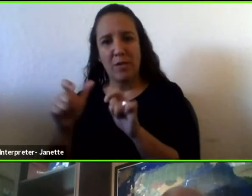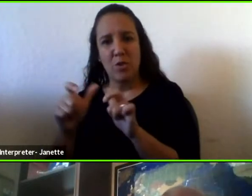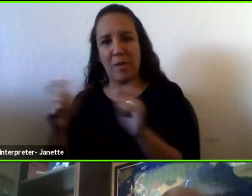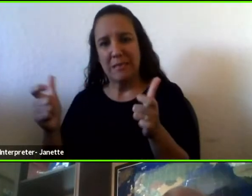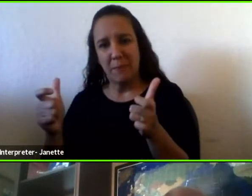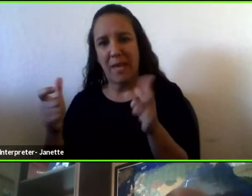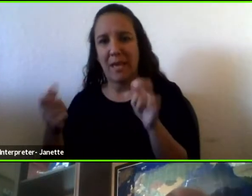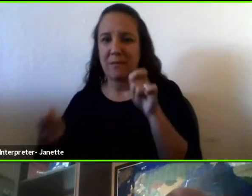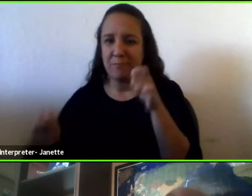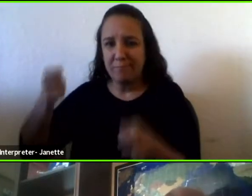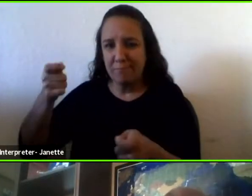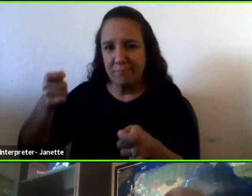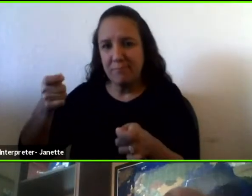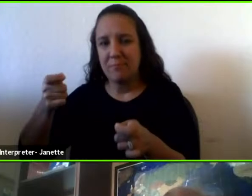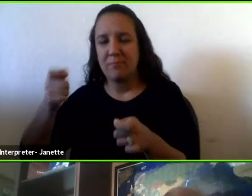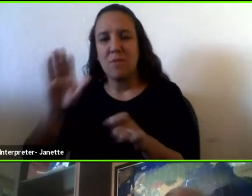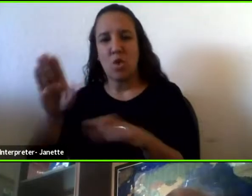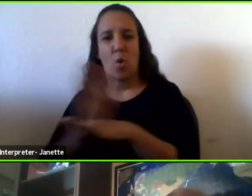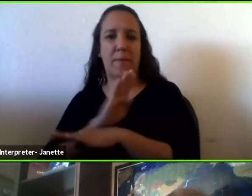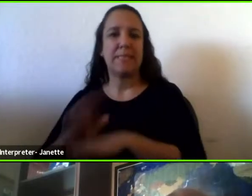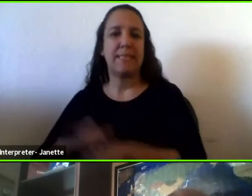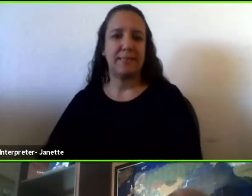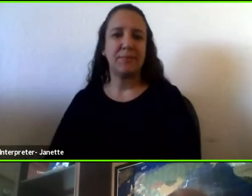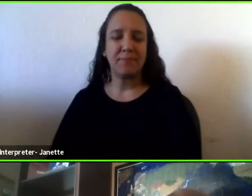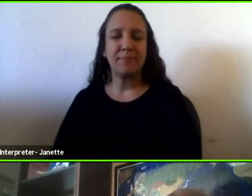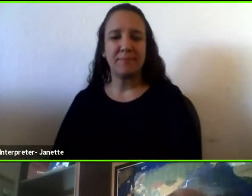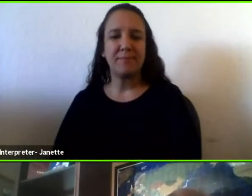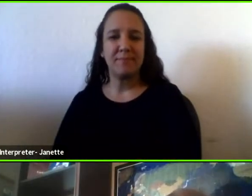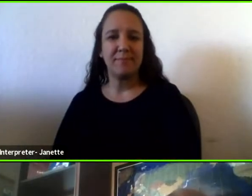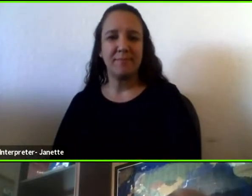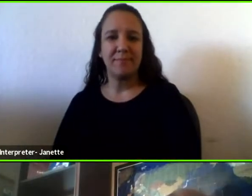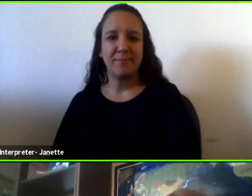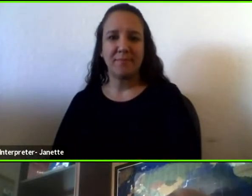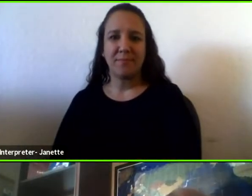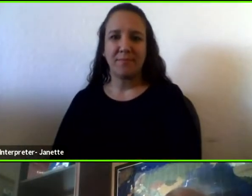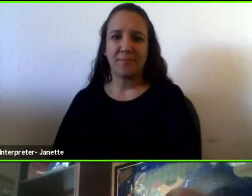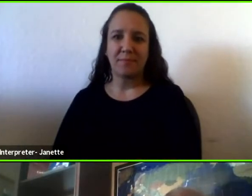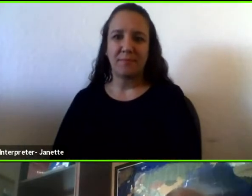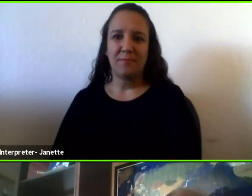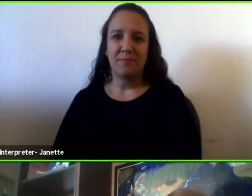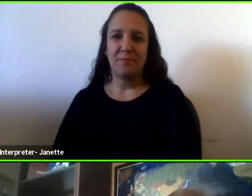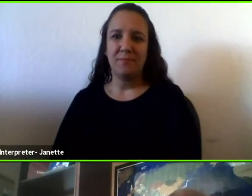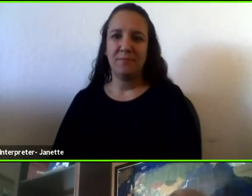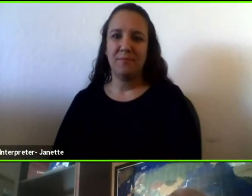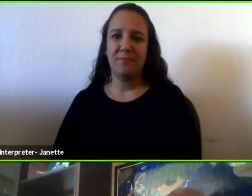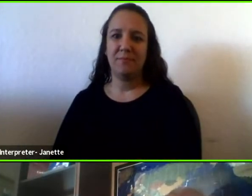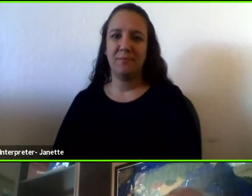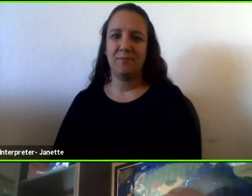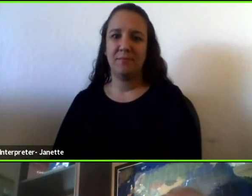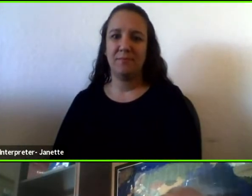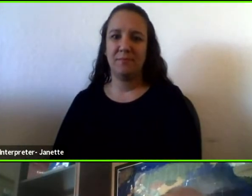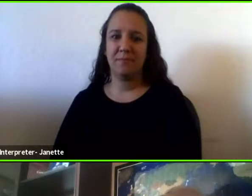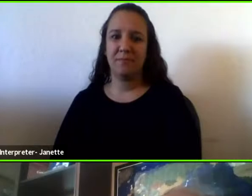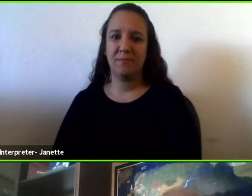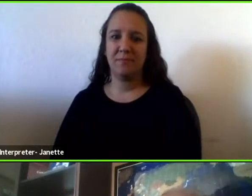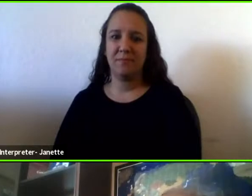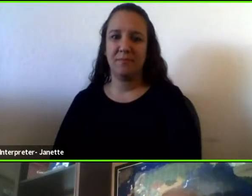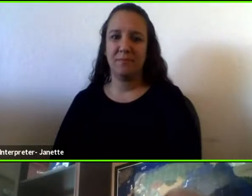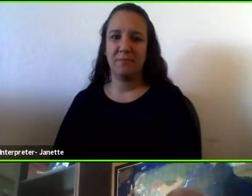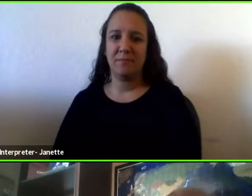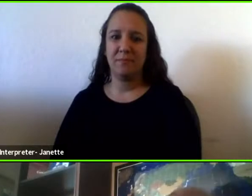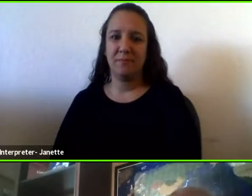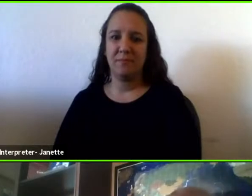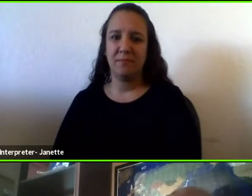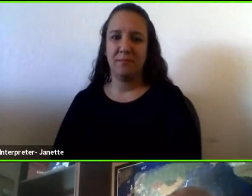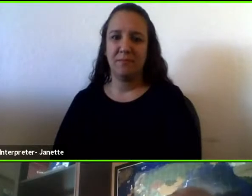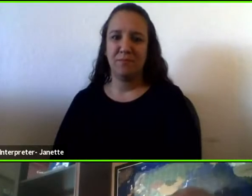change and pivot their business to be and stay relevant. And you know, I'm glad that you said that, Clara,